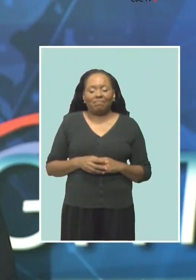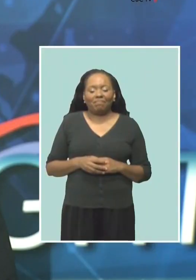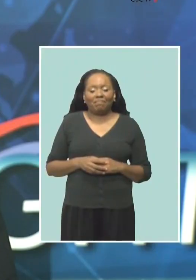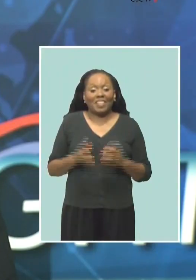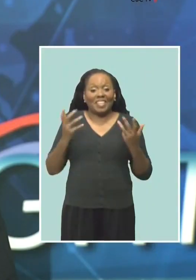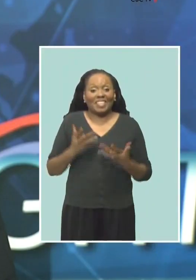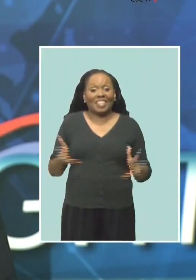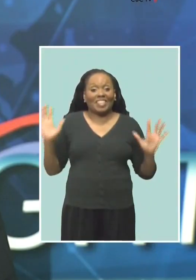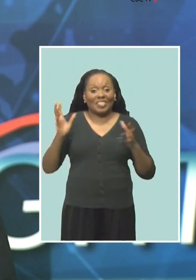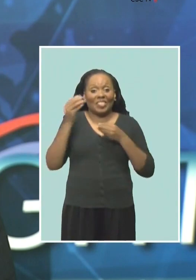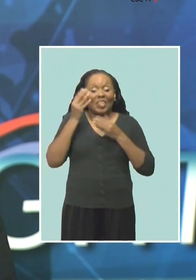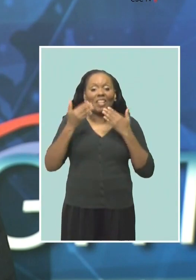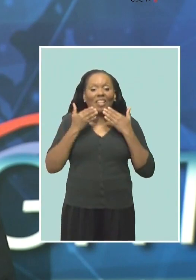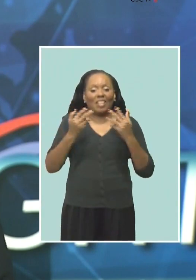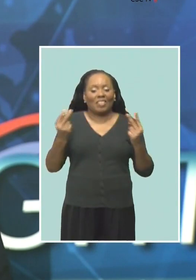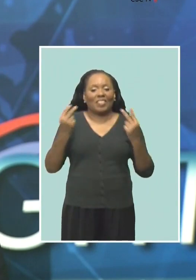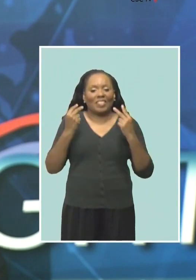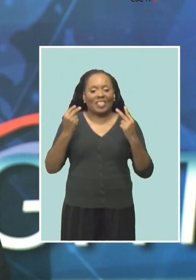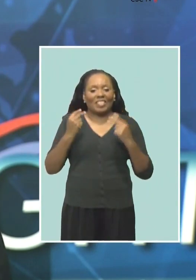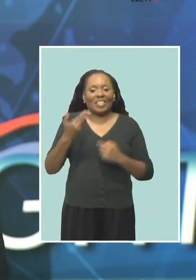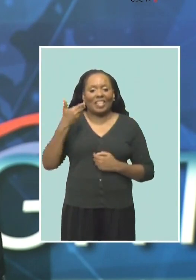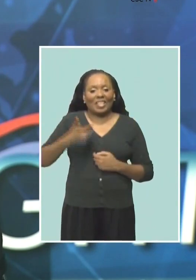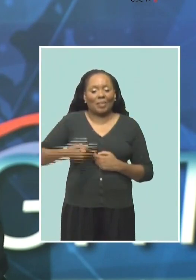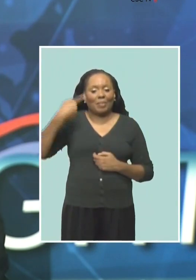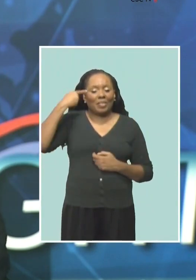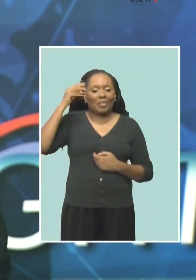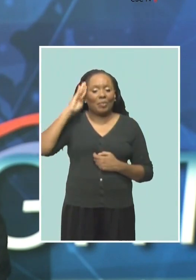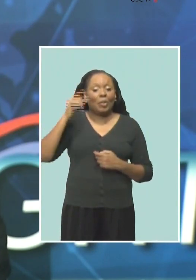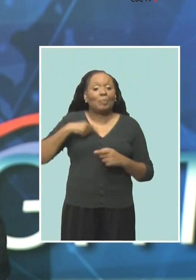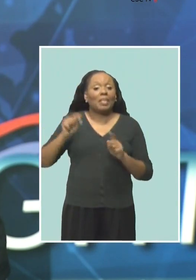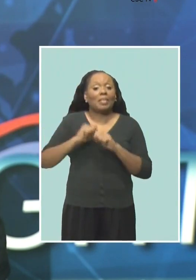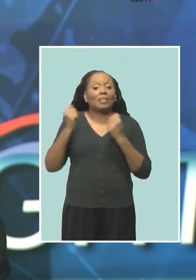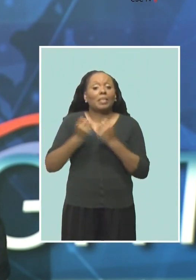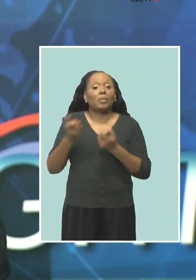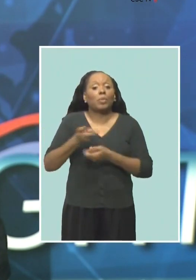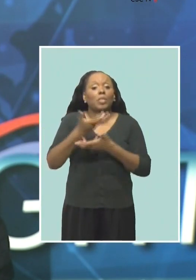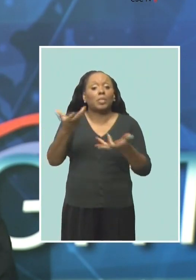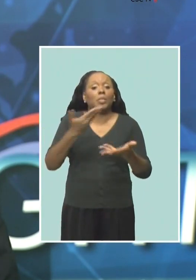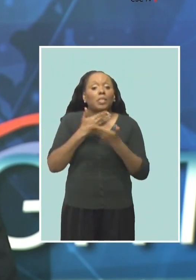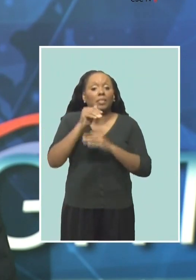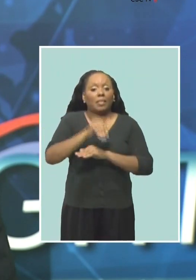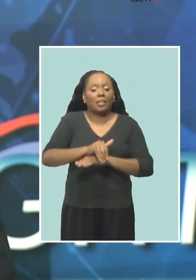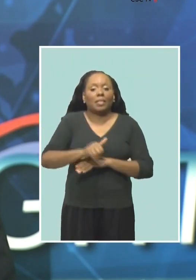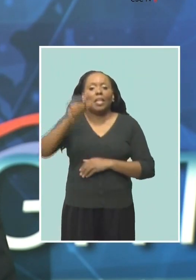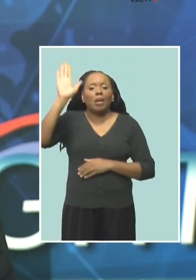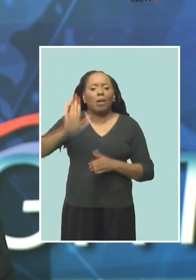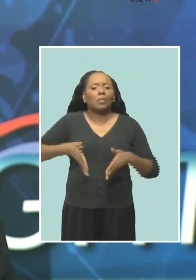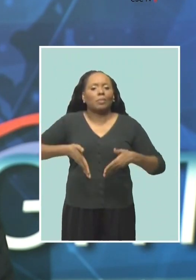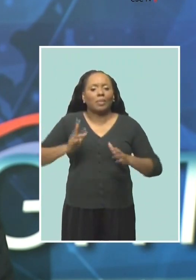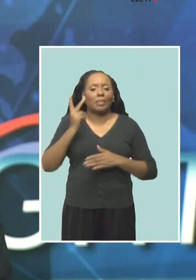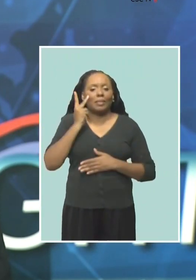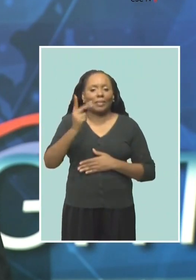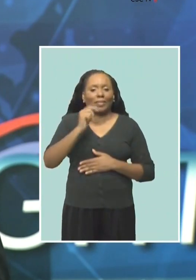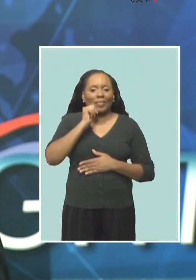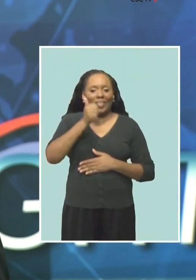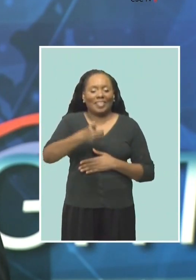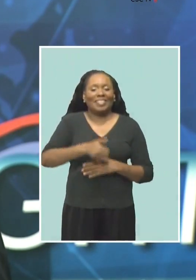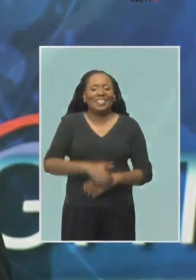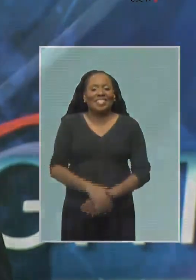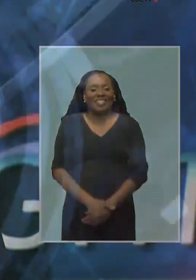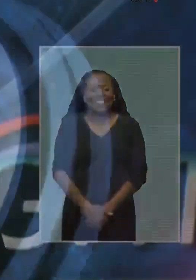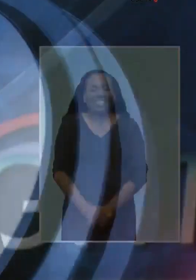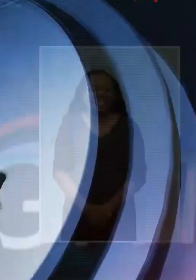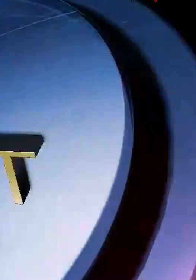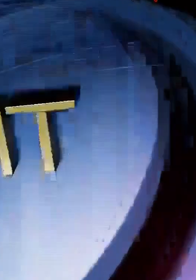Well, that's our time tonight. Thank you for spending it with us. I'm Pearson Bowen. For the crew, to all of you, good night. By God's will, we'll see you tomorrow.